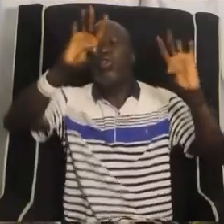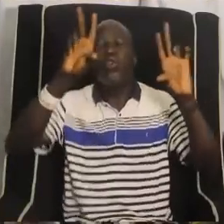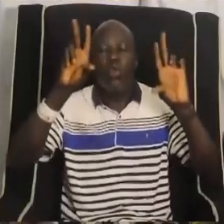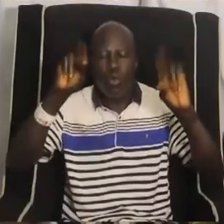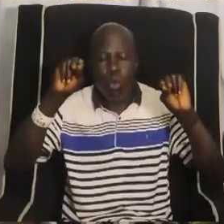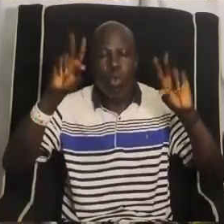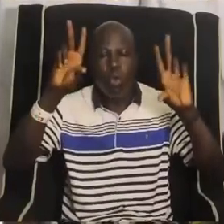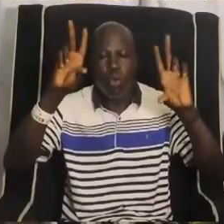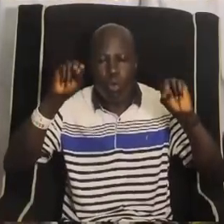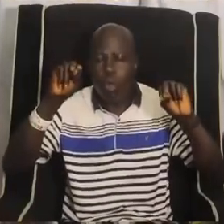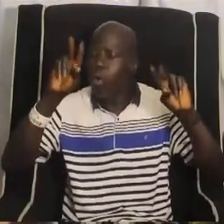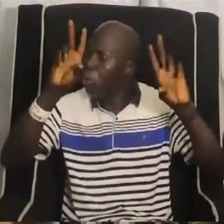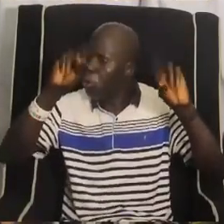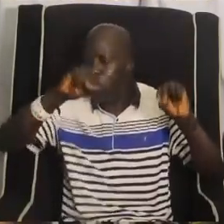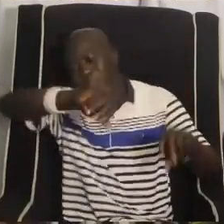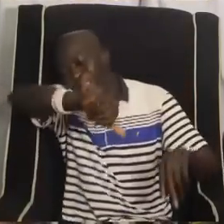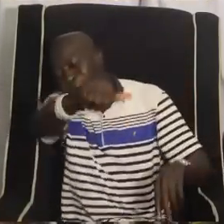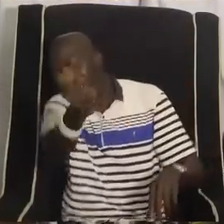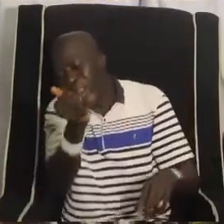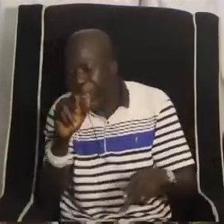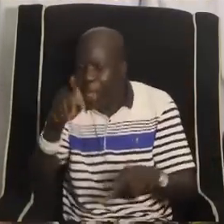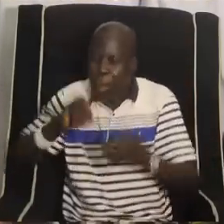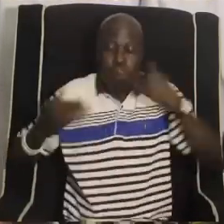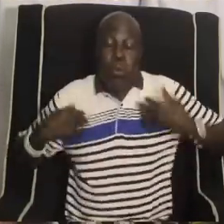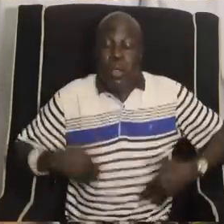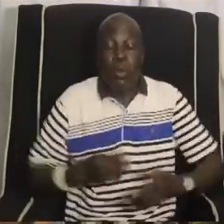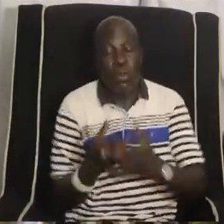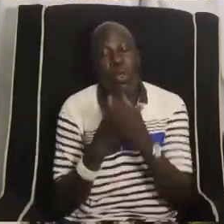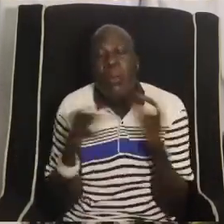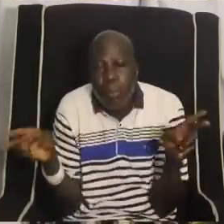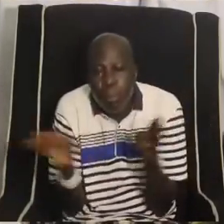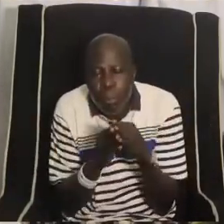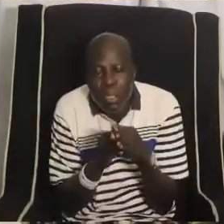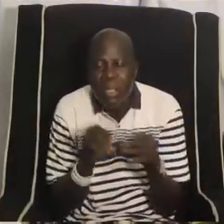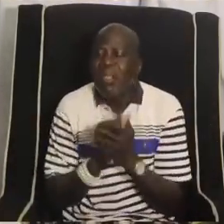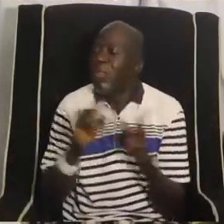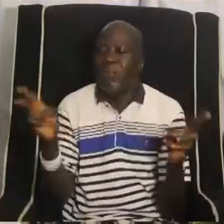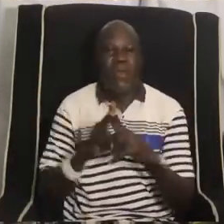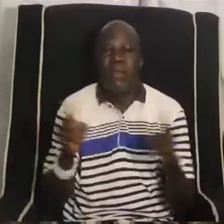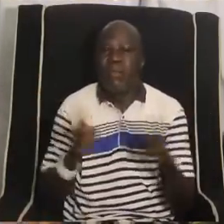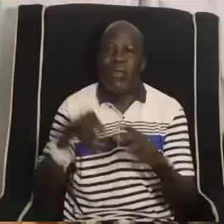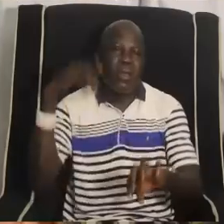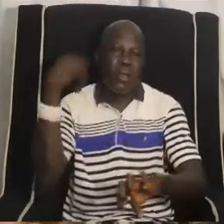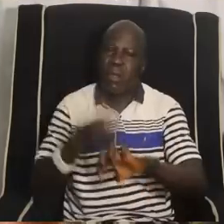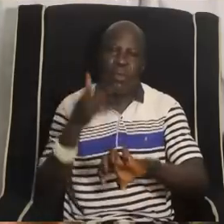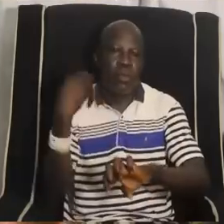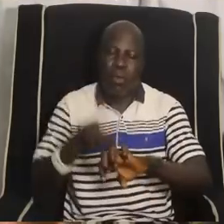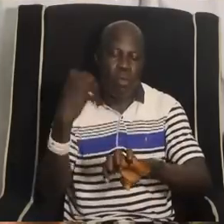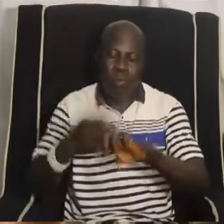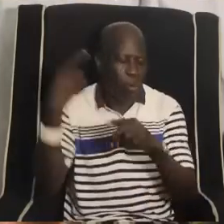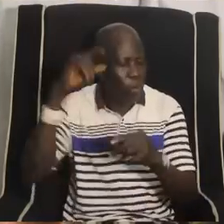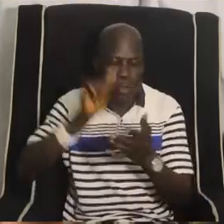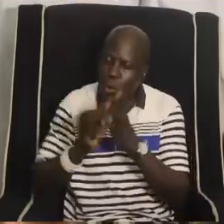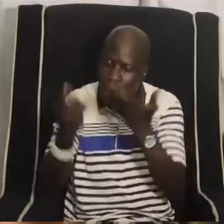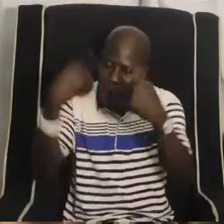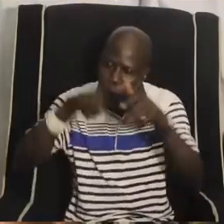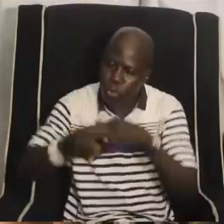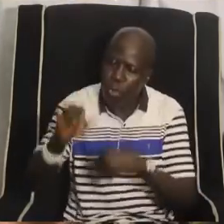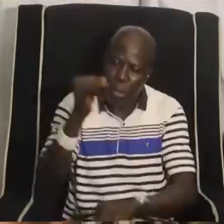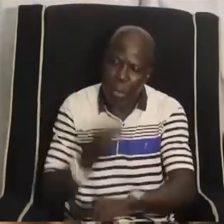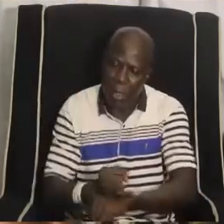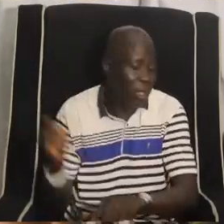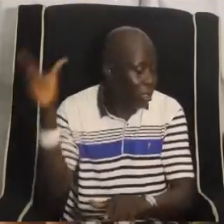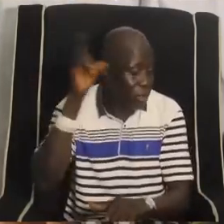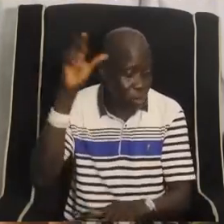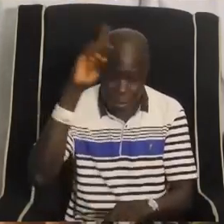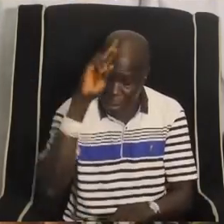le lo saba, nobody that I can run to when anything happens. O je ko difficult lati wa. It was making it difficult to come. So ma gbo mi